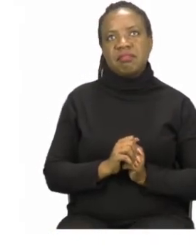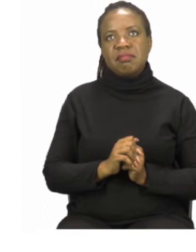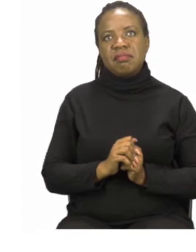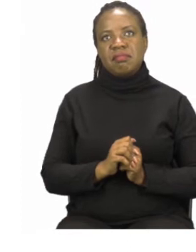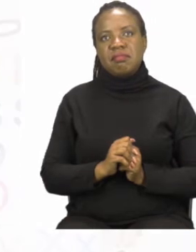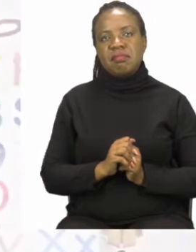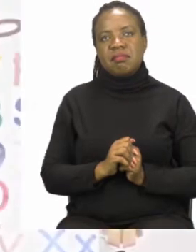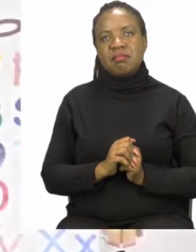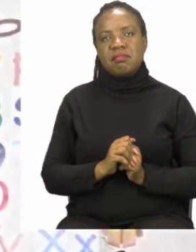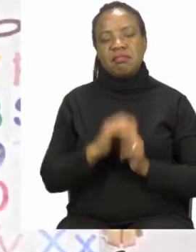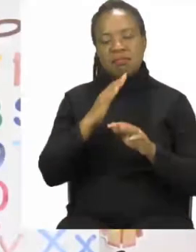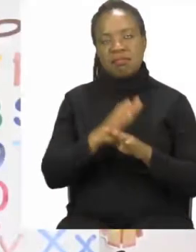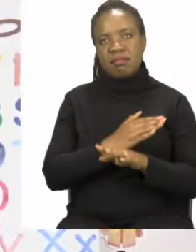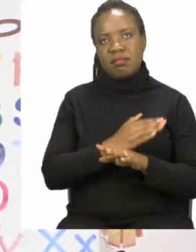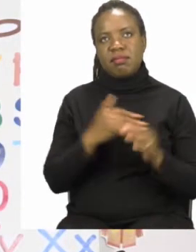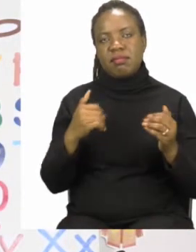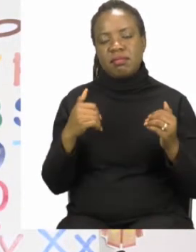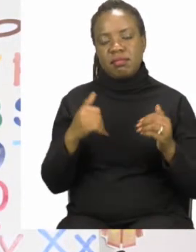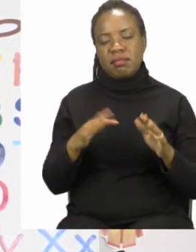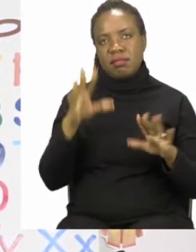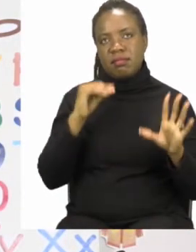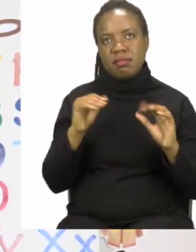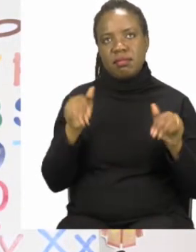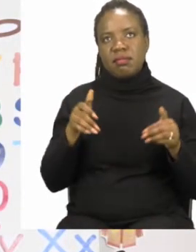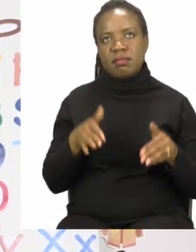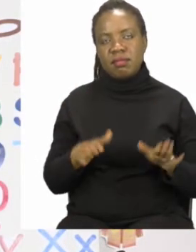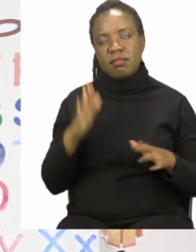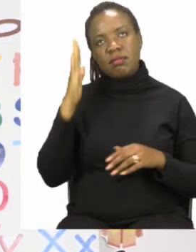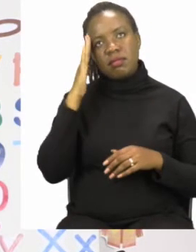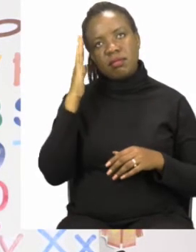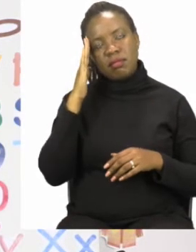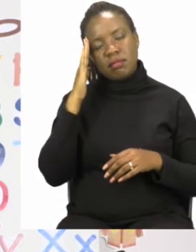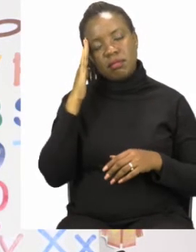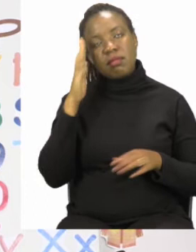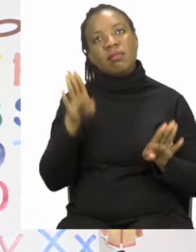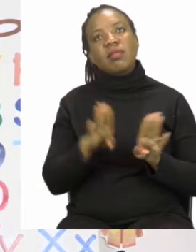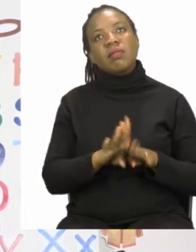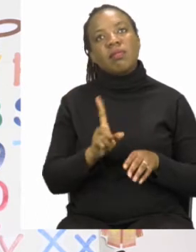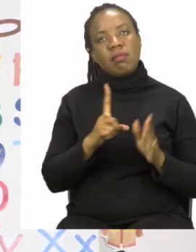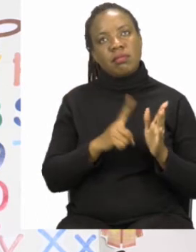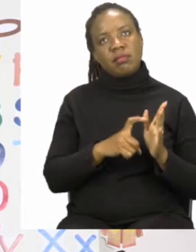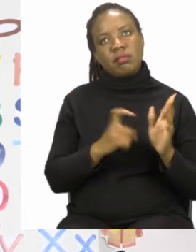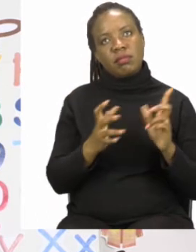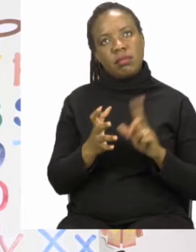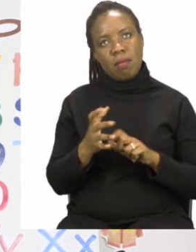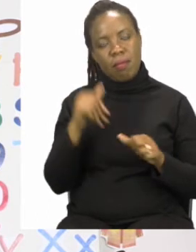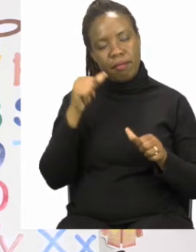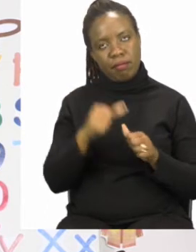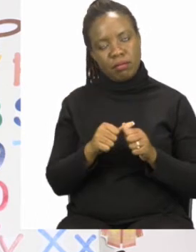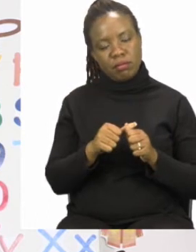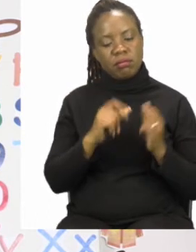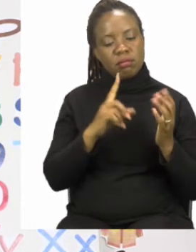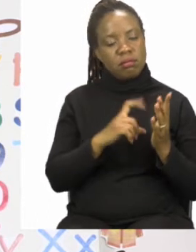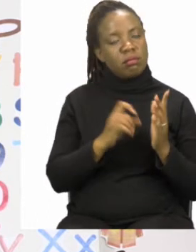conservation. Before we get into any lessons, boys and girls, we know that we need to sanitize. Remember, sanitizing is